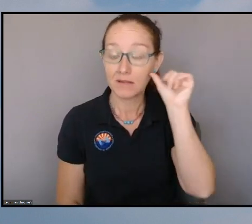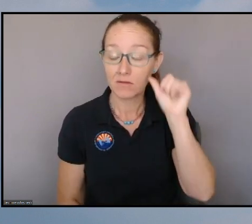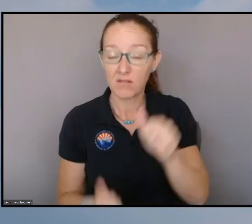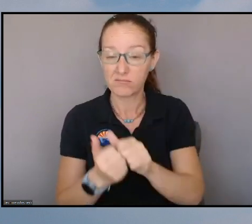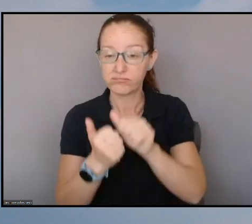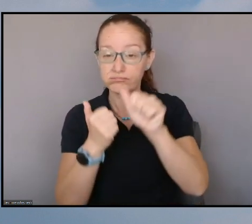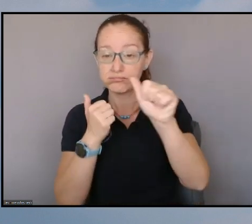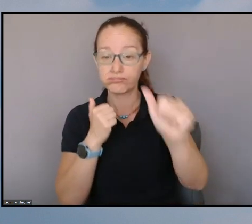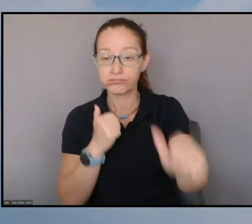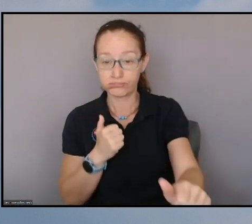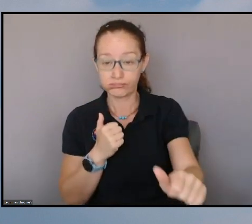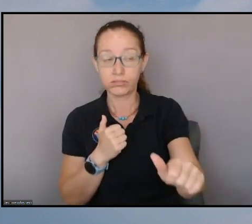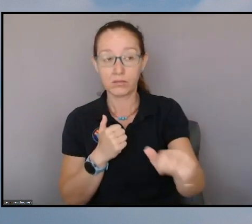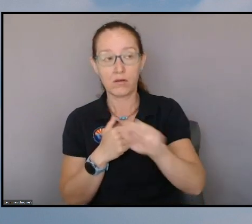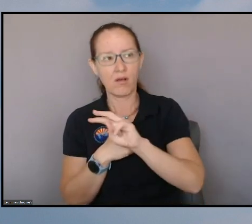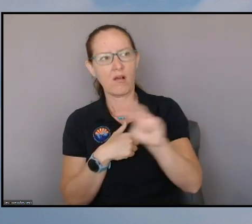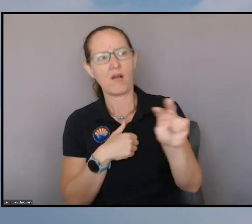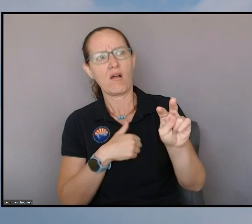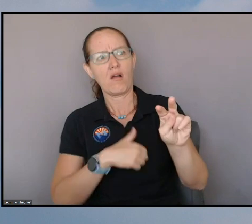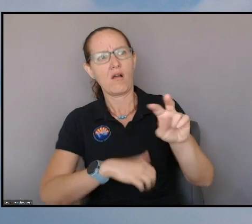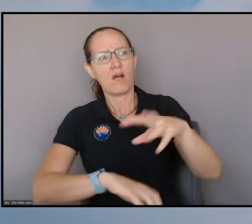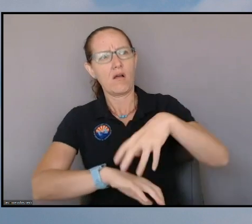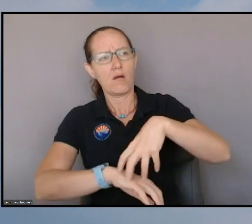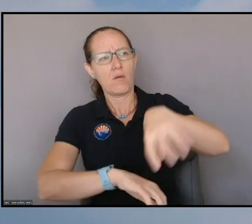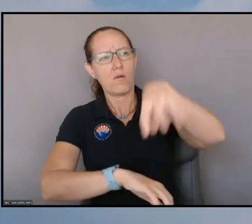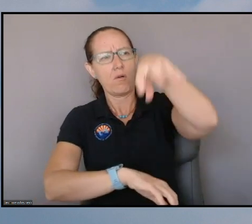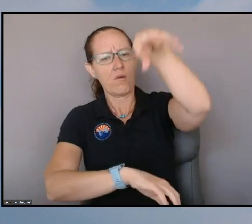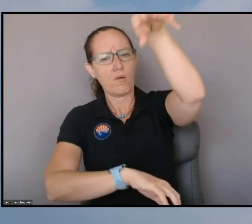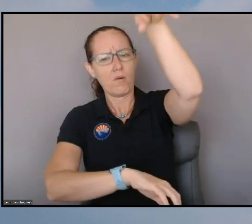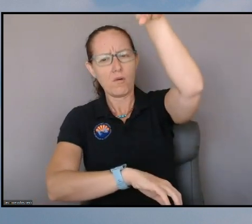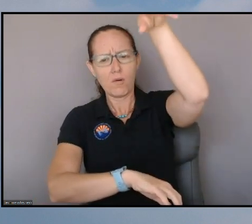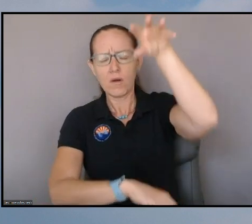able to see this, and so just to let you guys know,